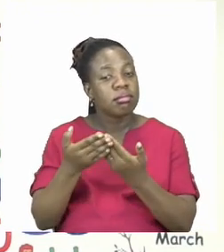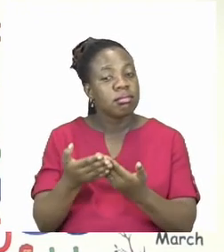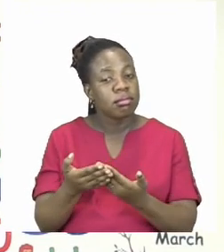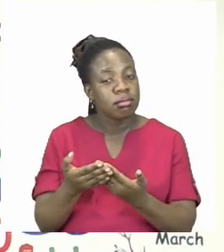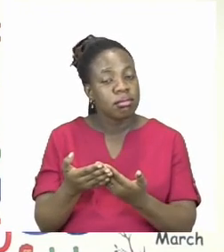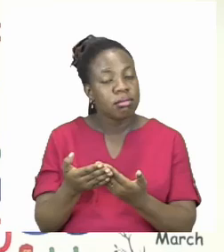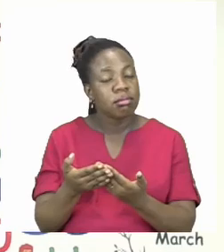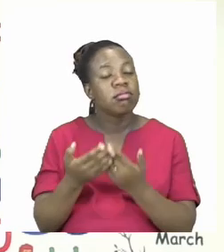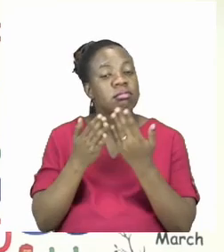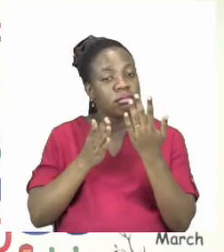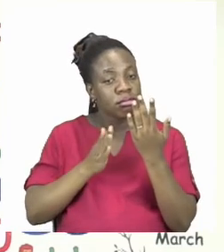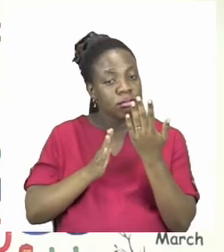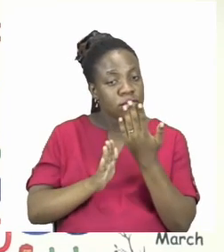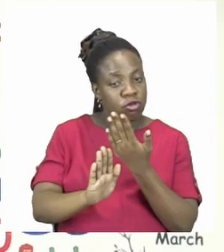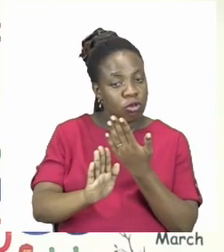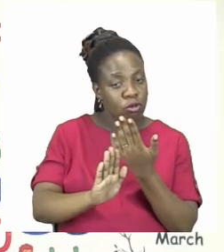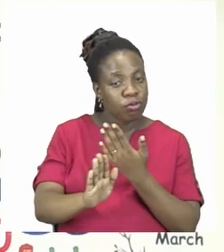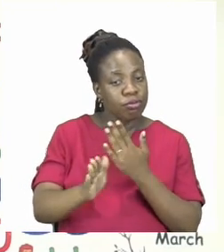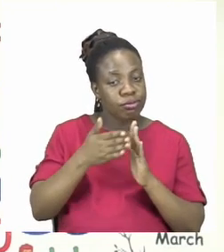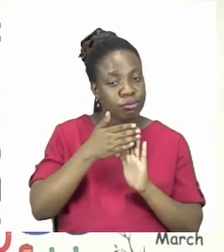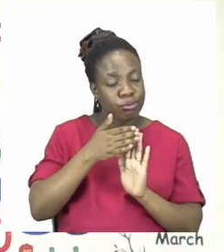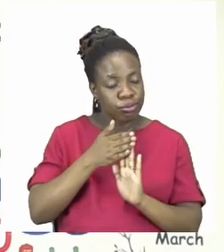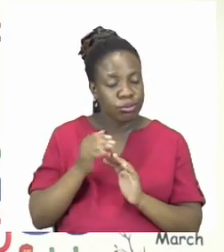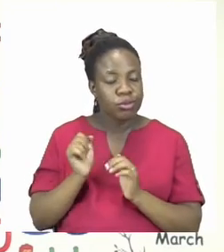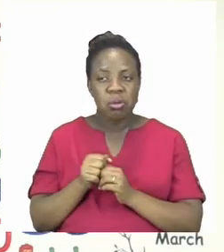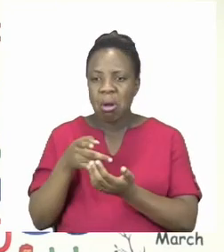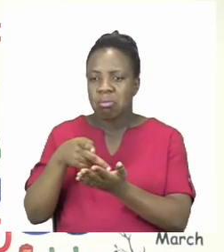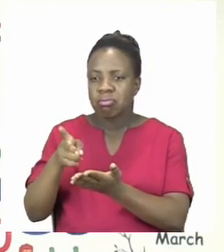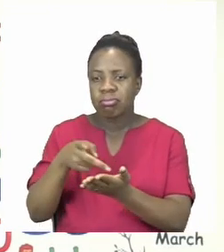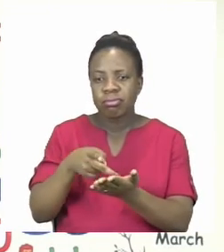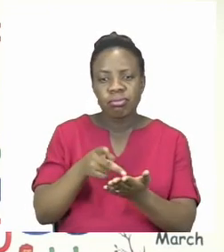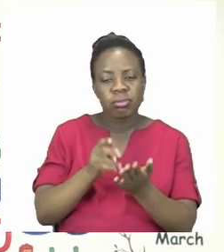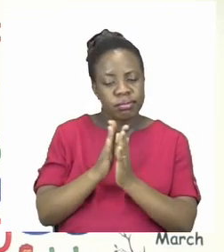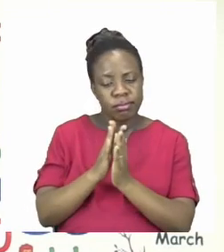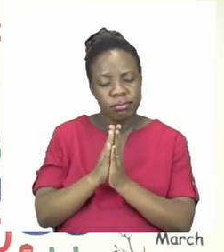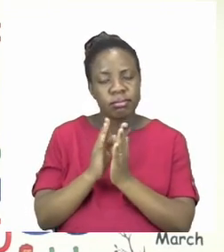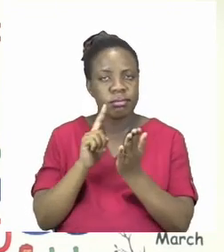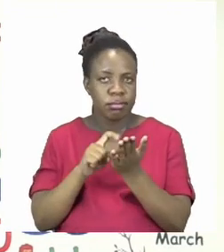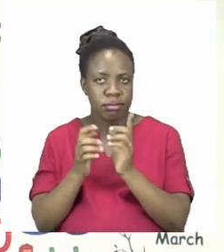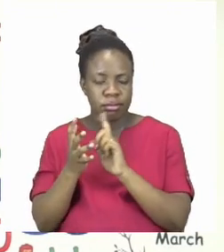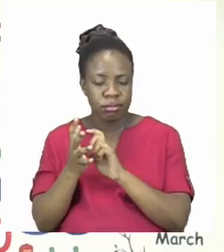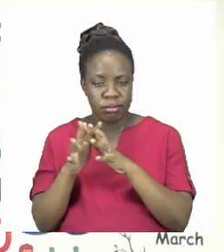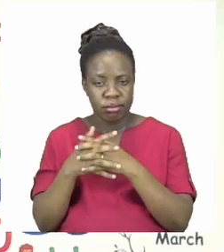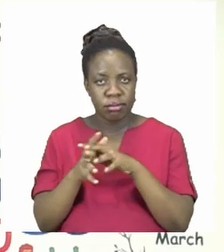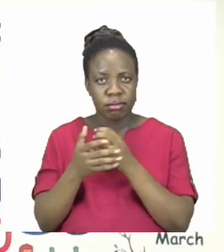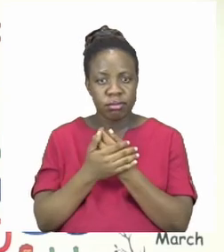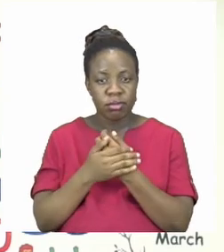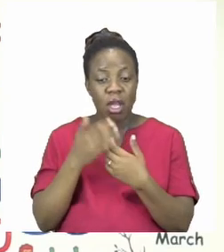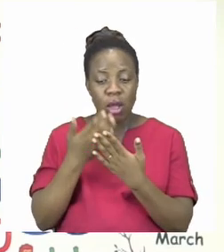in class, you must try and sanitize wherever you go in public. Make sure your hands are dry before you touch anything